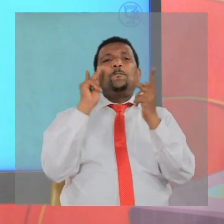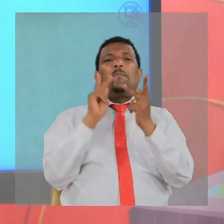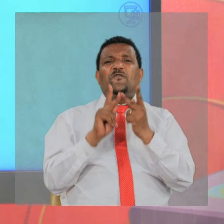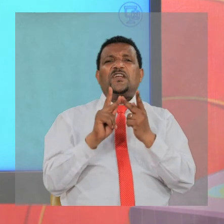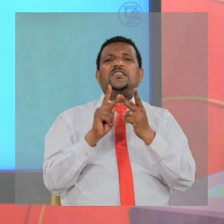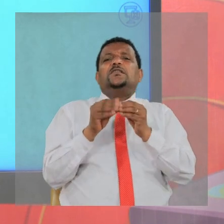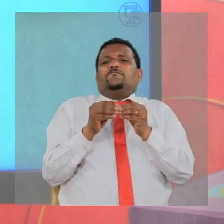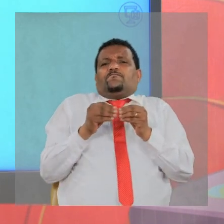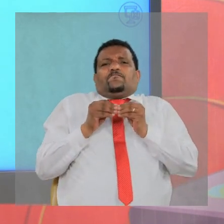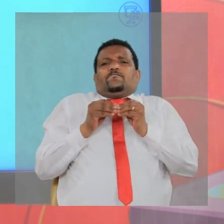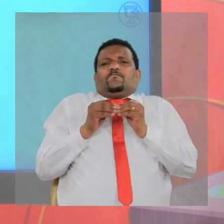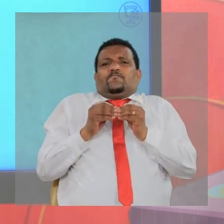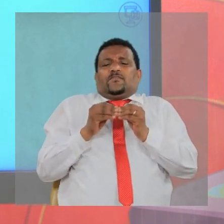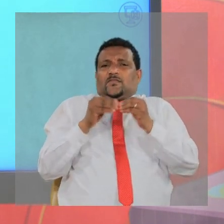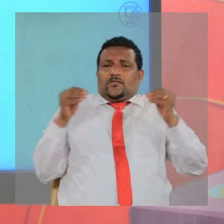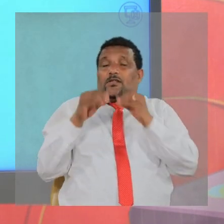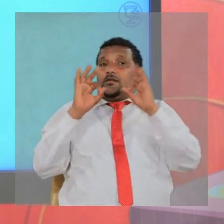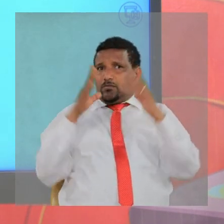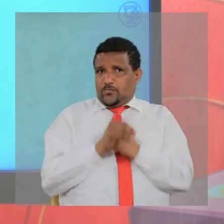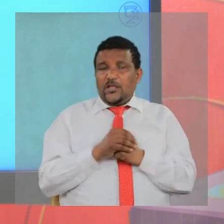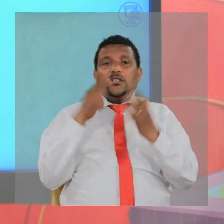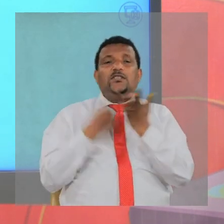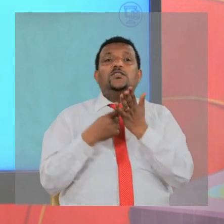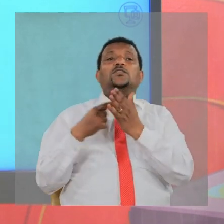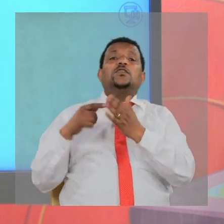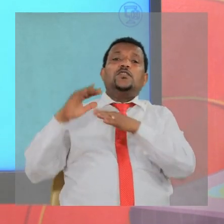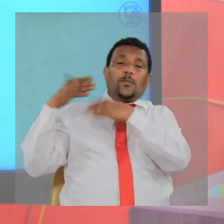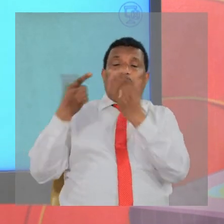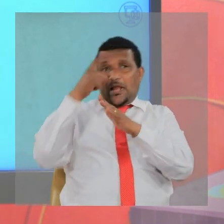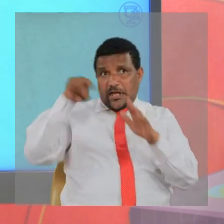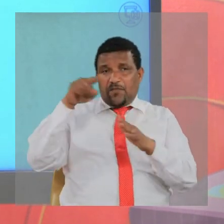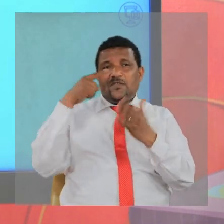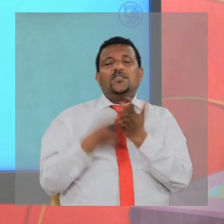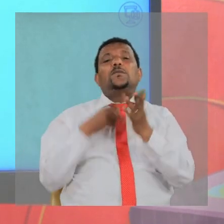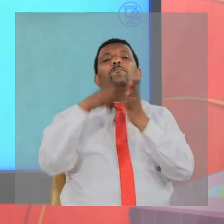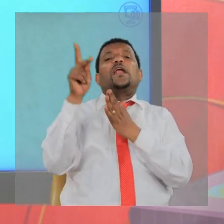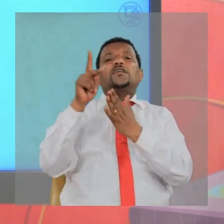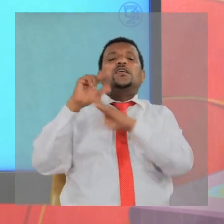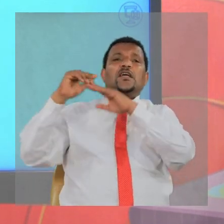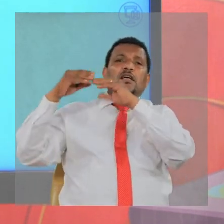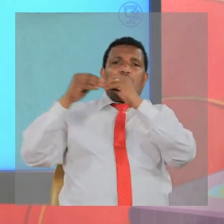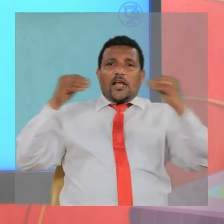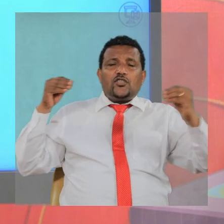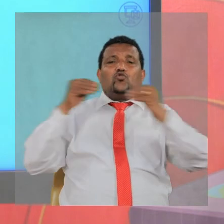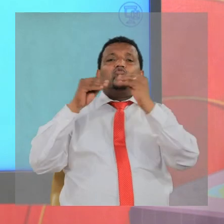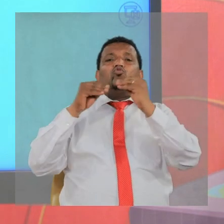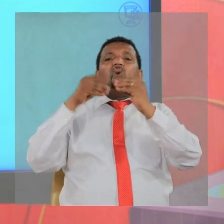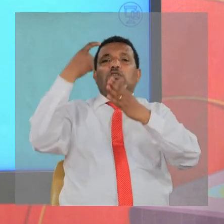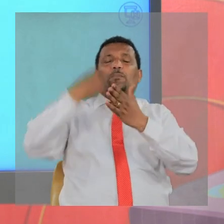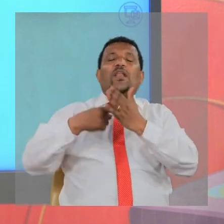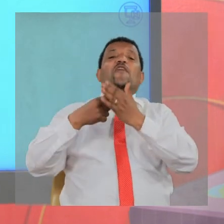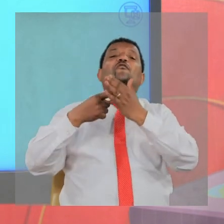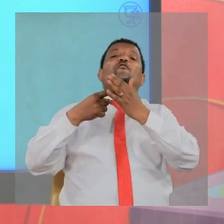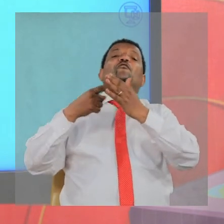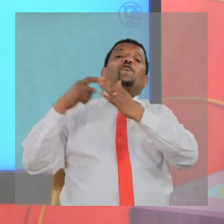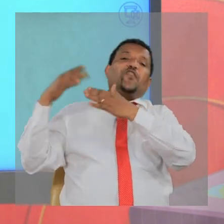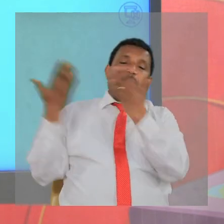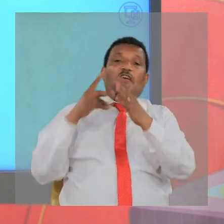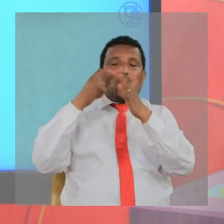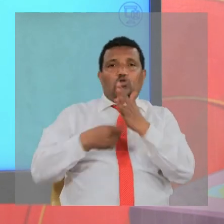perfectly inelastic supply curve with price elasticity of supply value of 0. In this